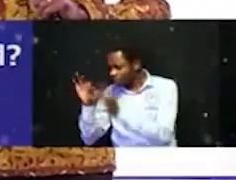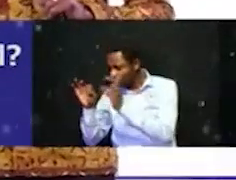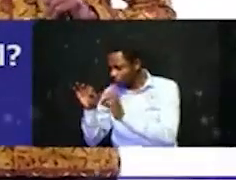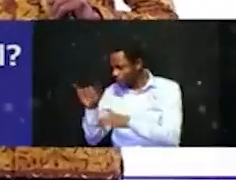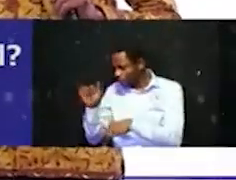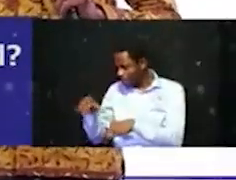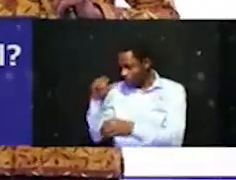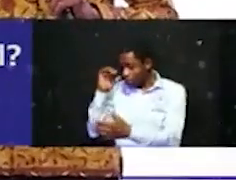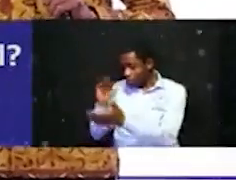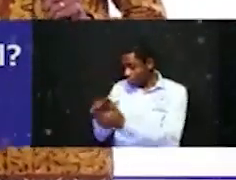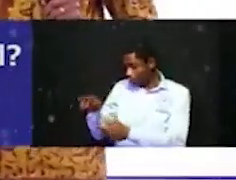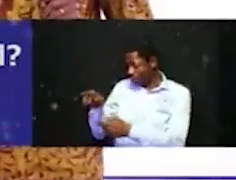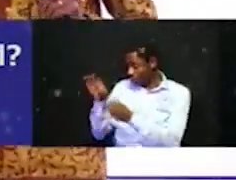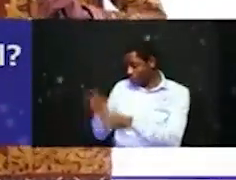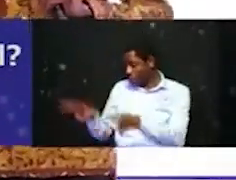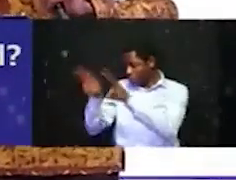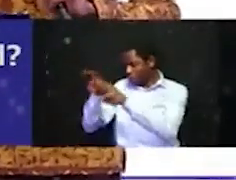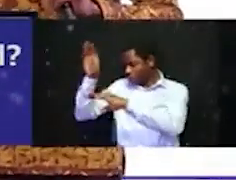far more than rubies.